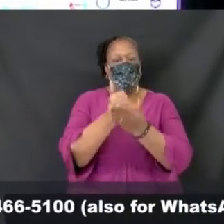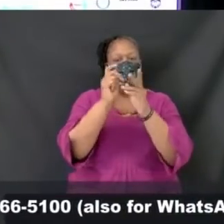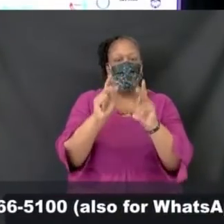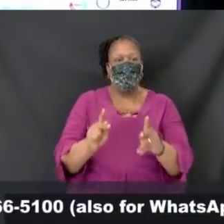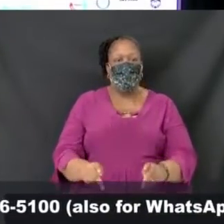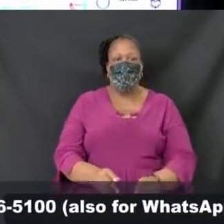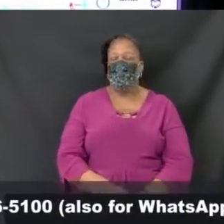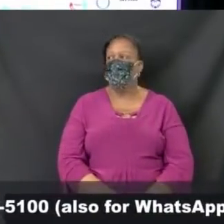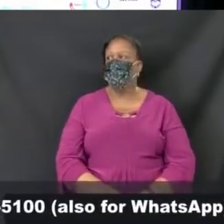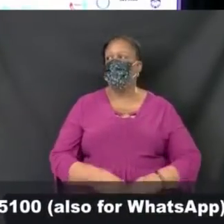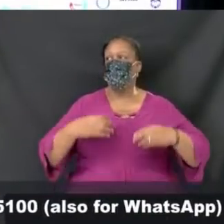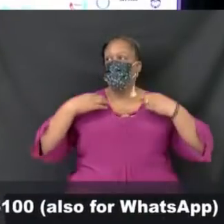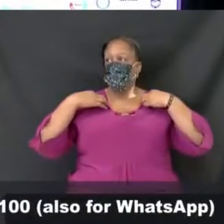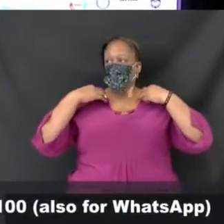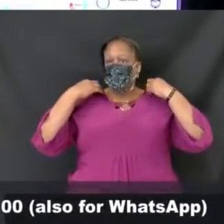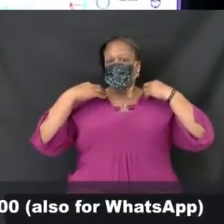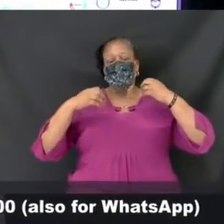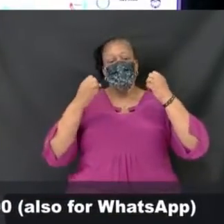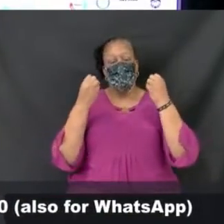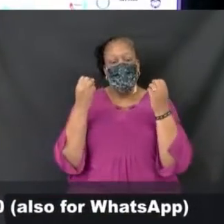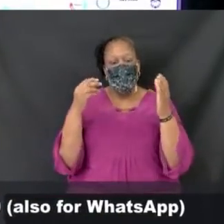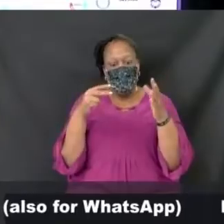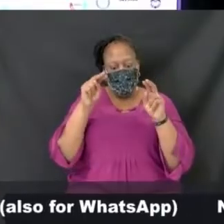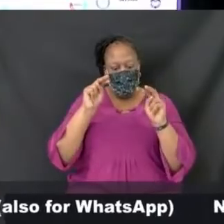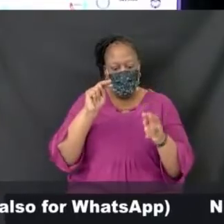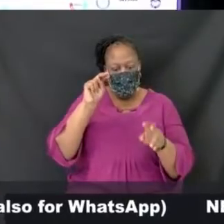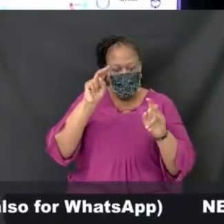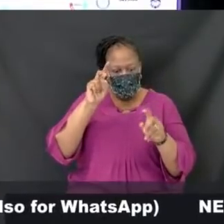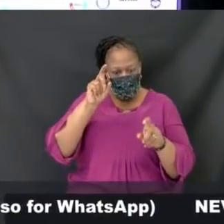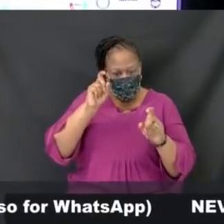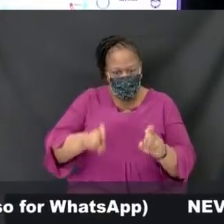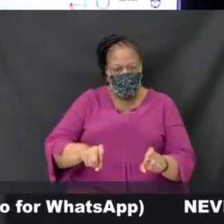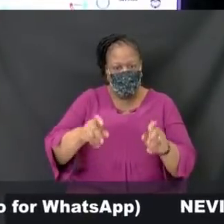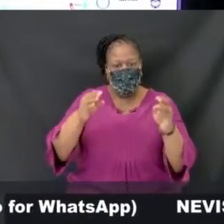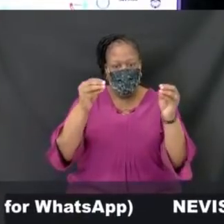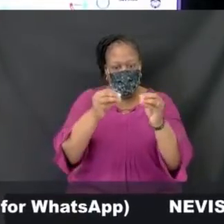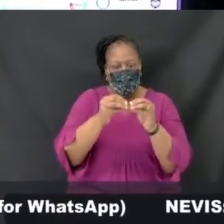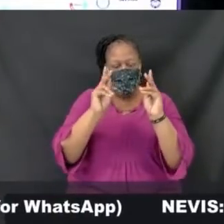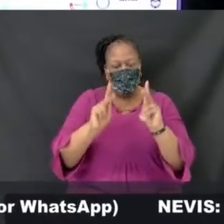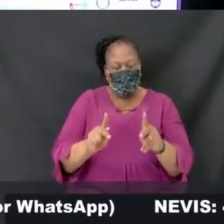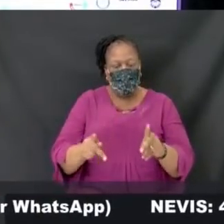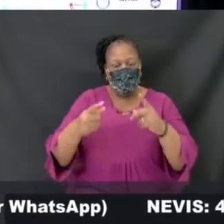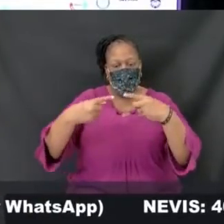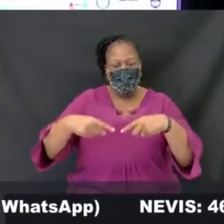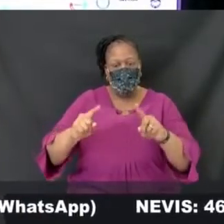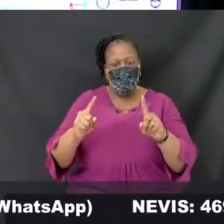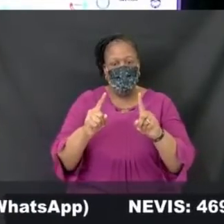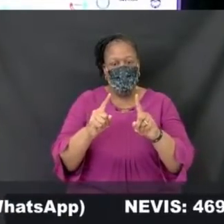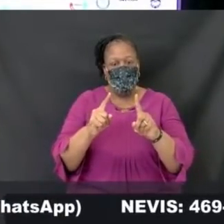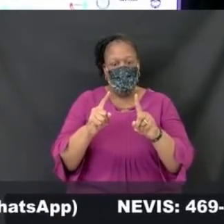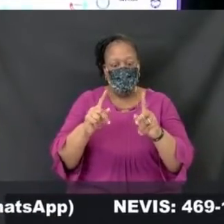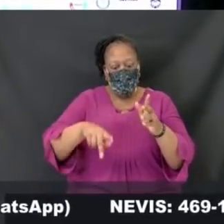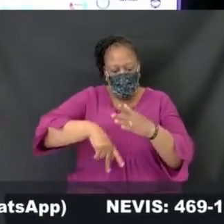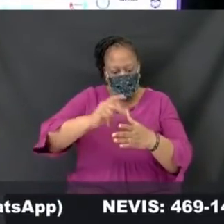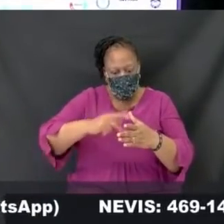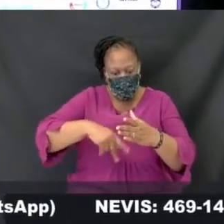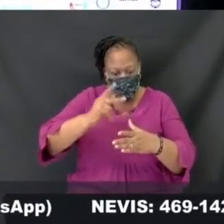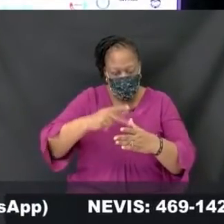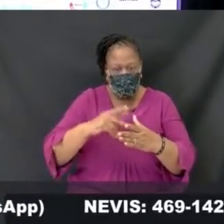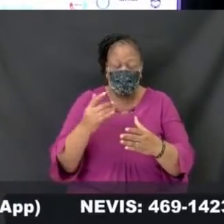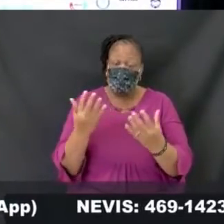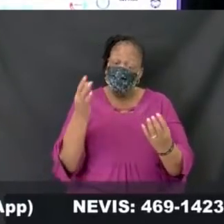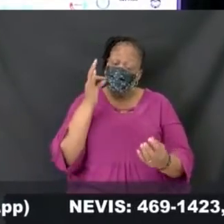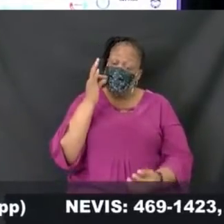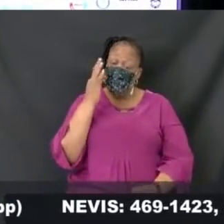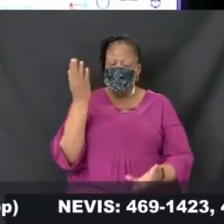need to become more resilient plant. We need to get our agricultural sector more active. It's rather active, but we have to